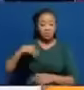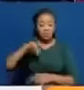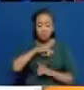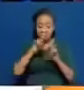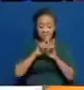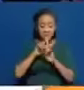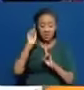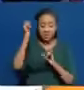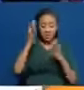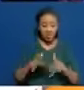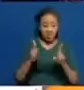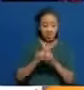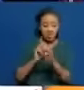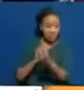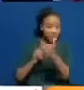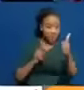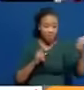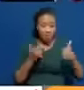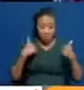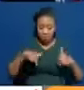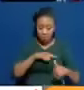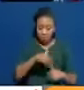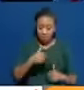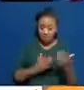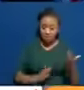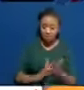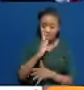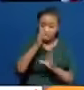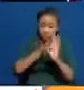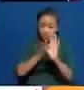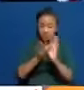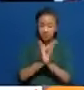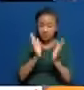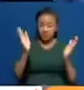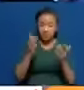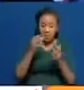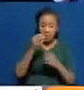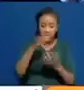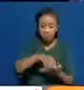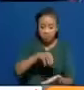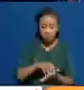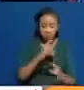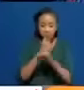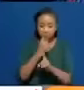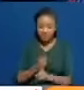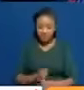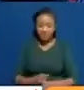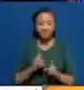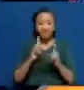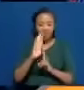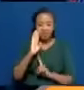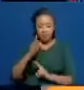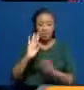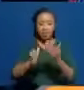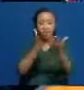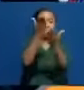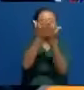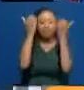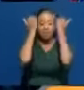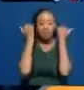wengine. Sisi pia tuna haki ya kushiriki katika mambo ya kitaifa. Tutakwenda katika mahakama ya rufaa na